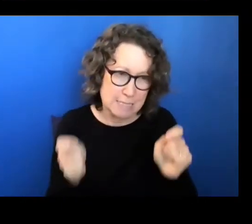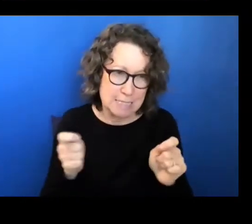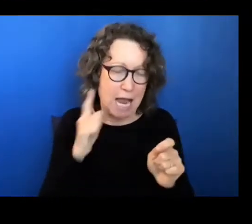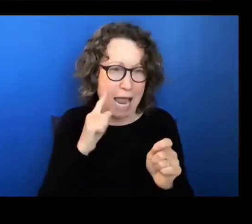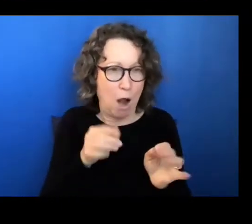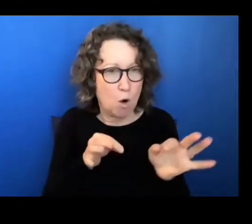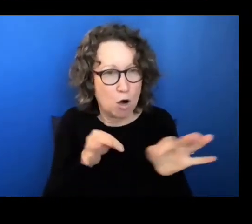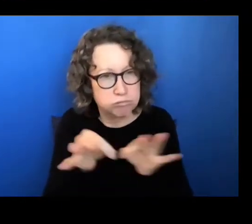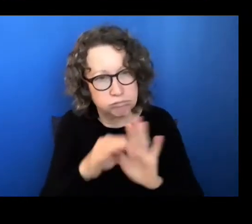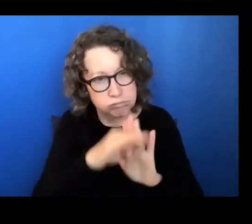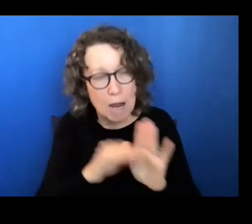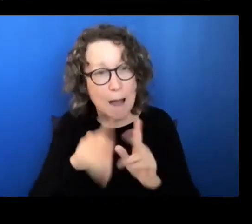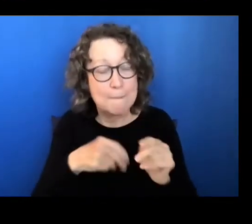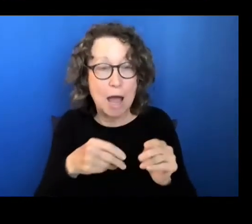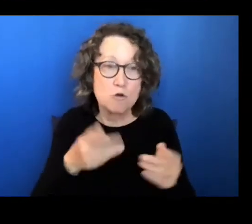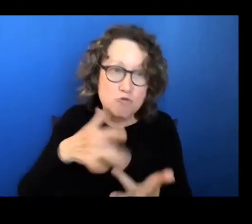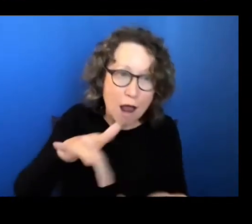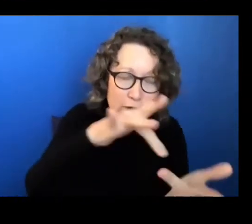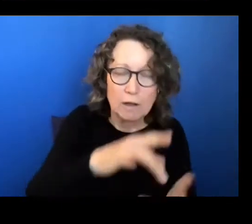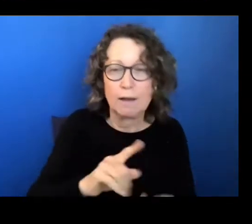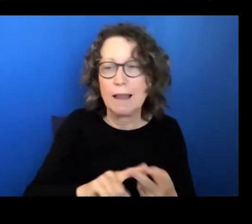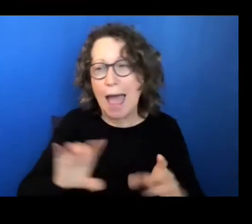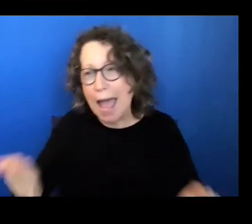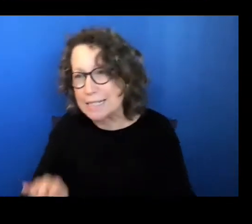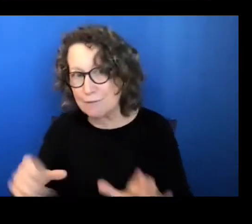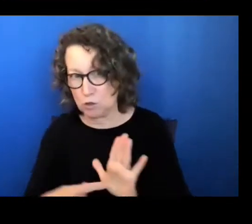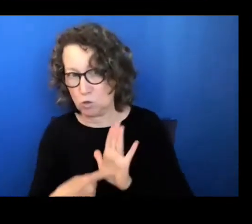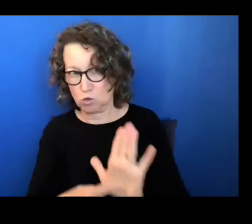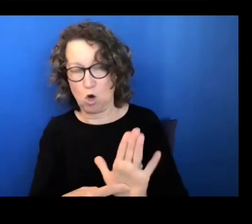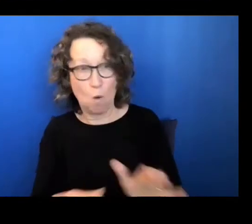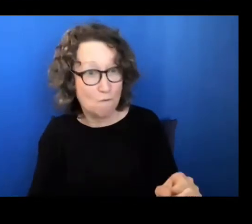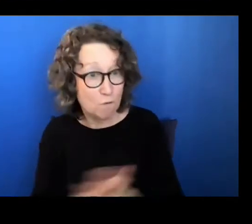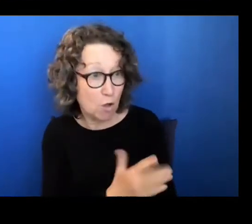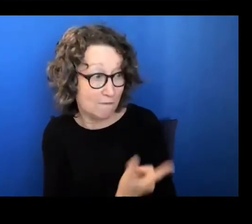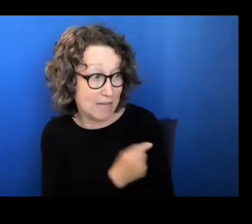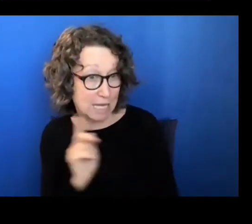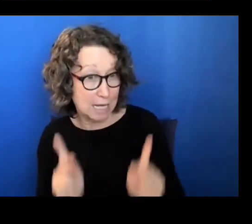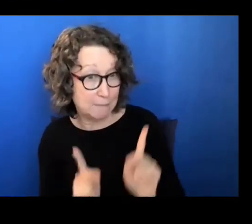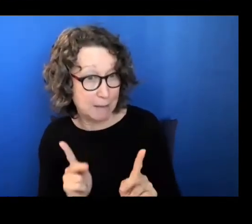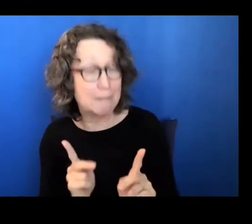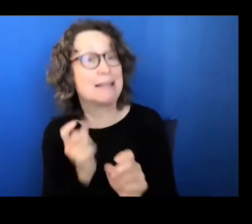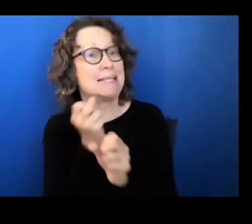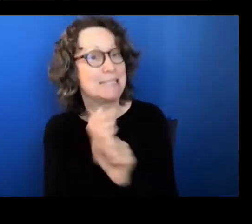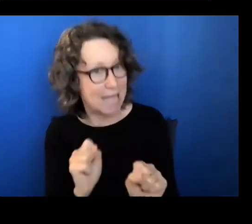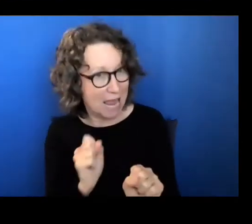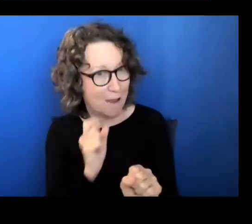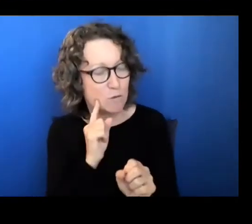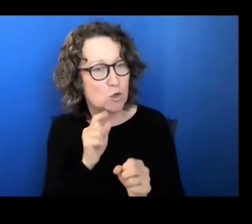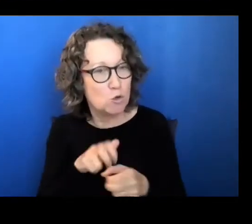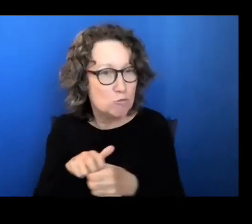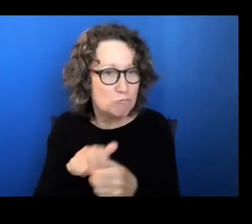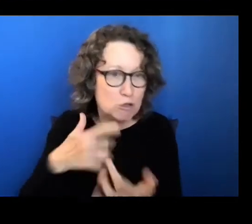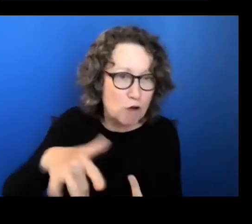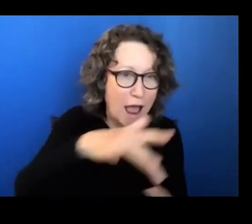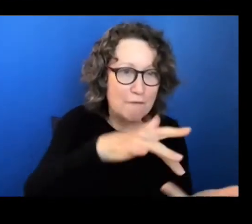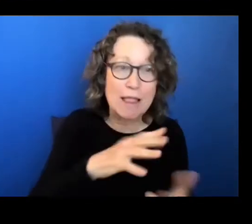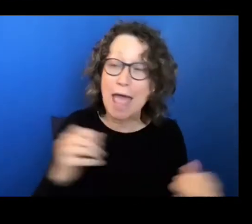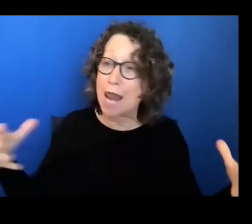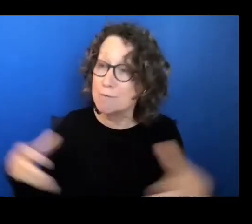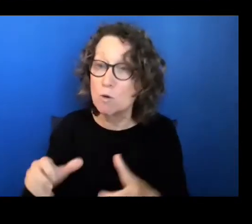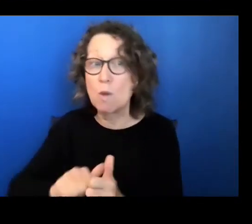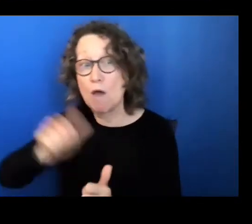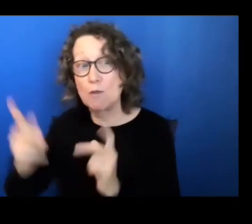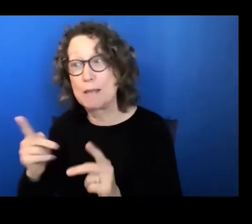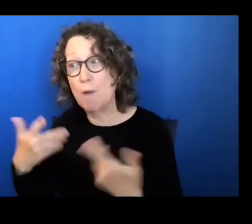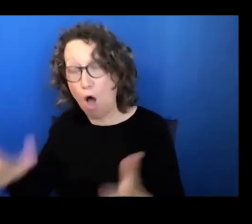guidances on travel and other activities to reflect that fully vaccinated people are safe to travel and socialize with other